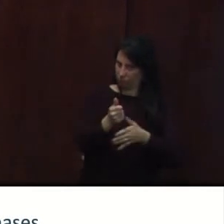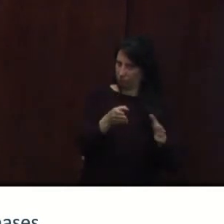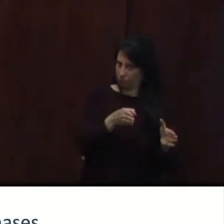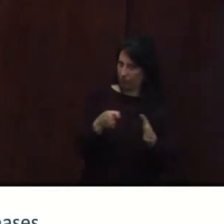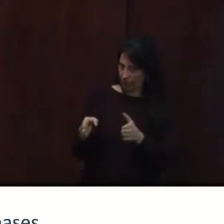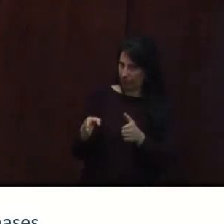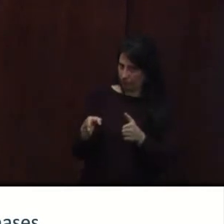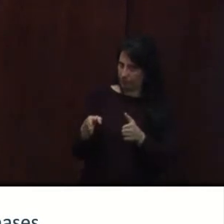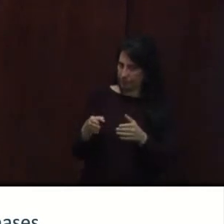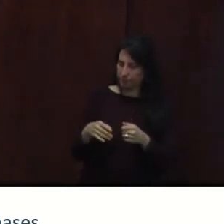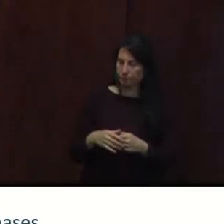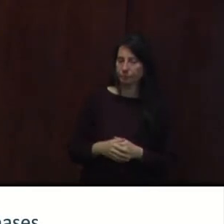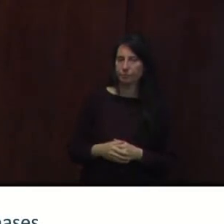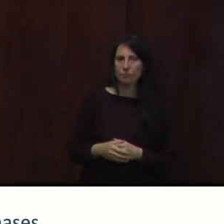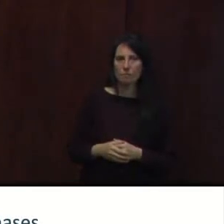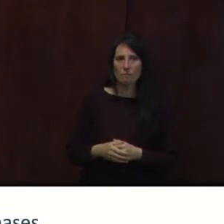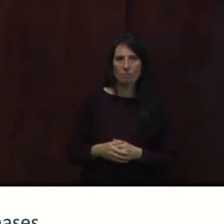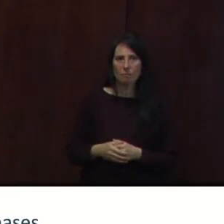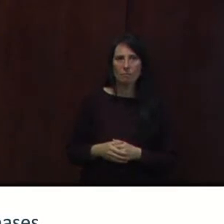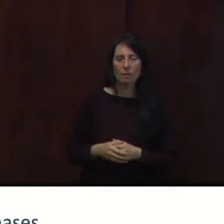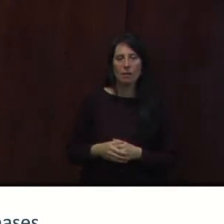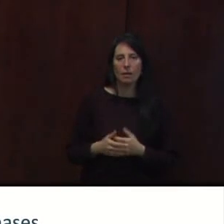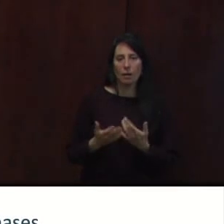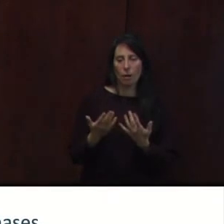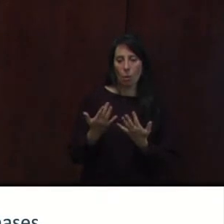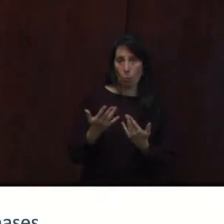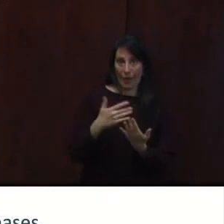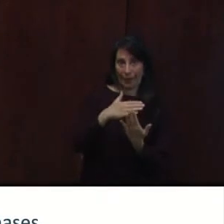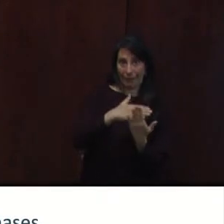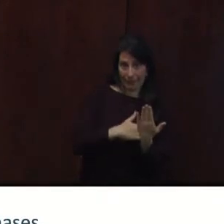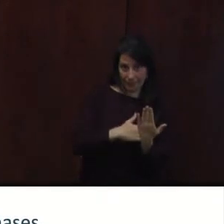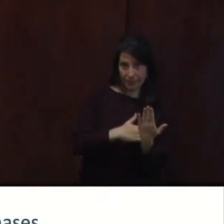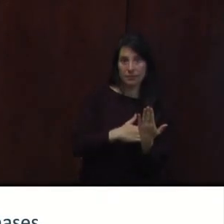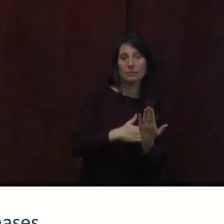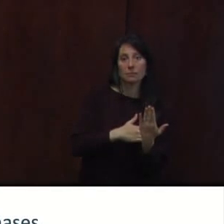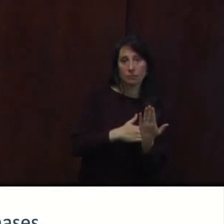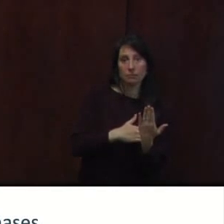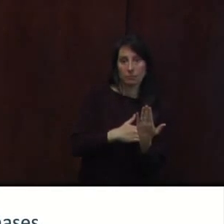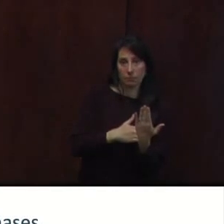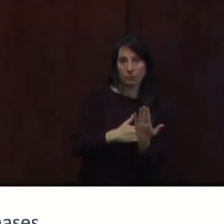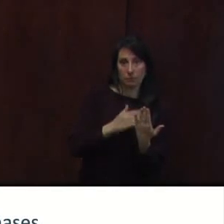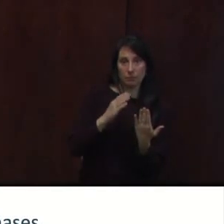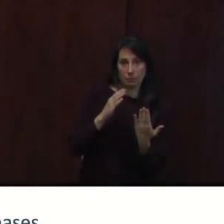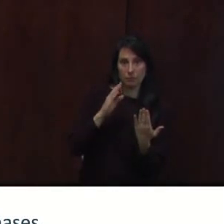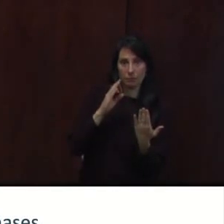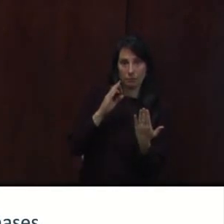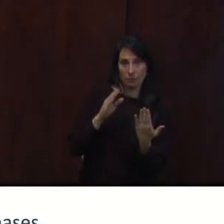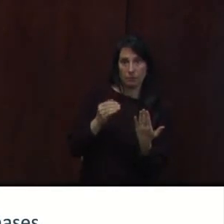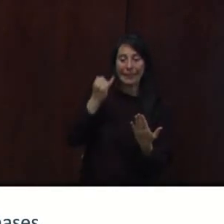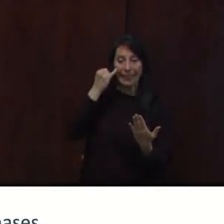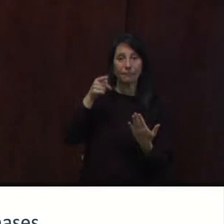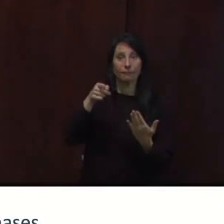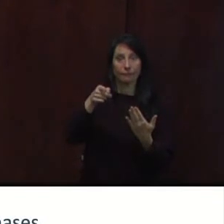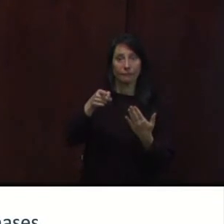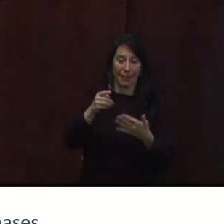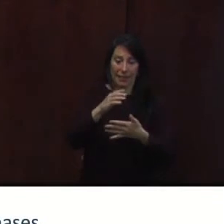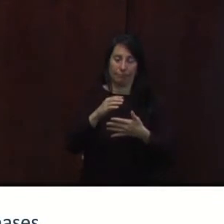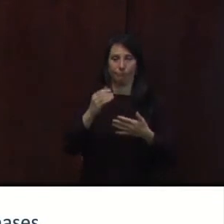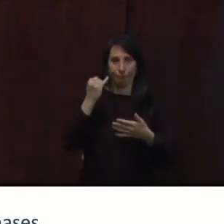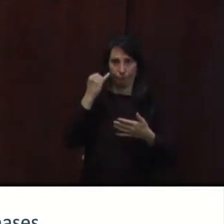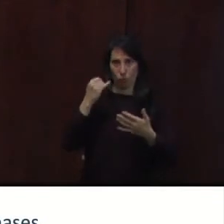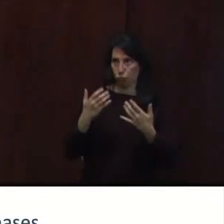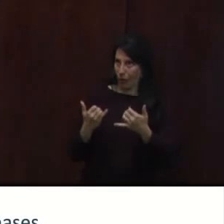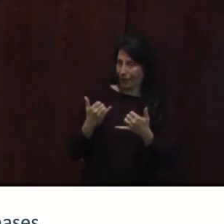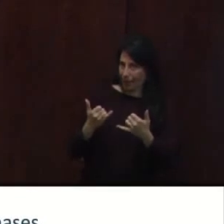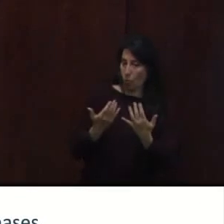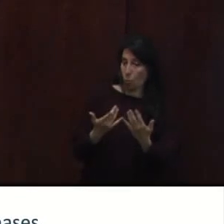plan. The wait list will open to others as the other phases open. So right now, the wait list would